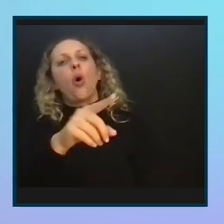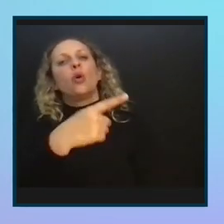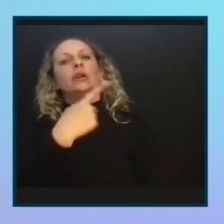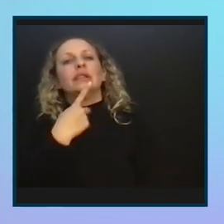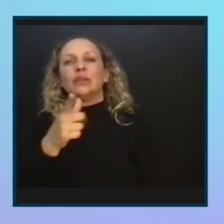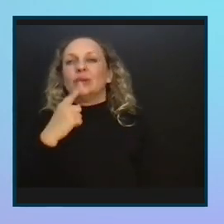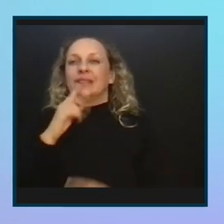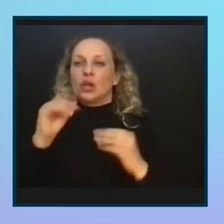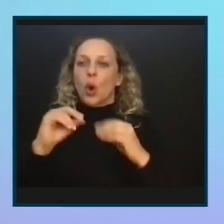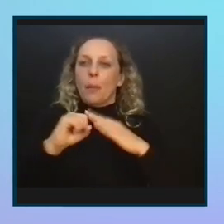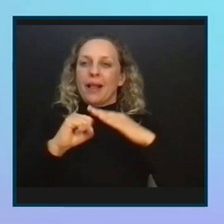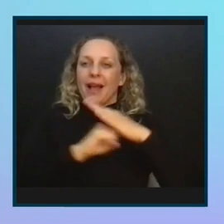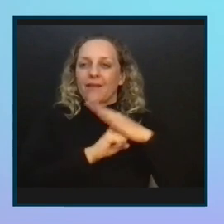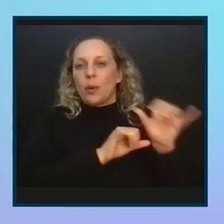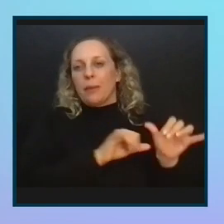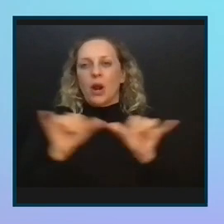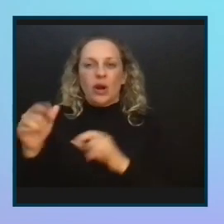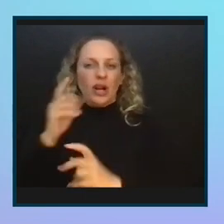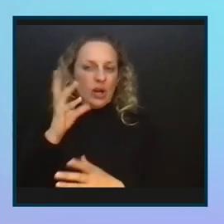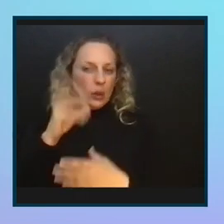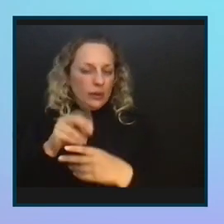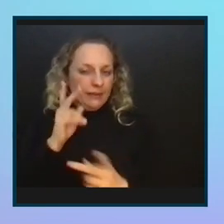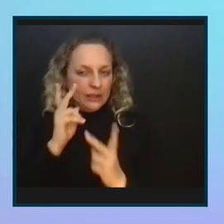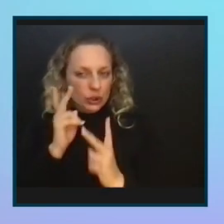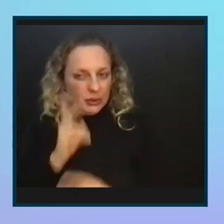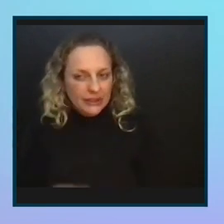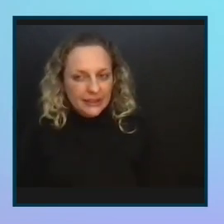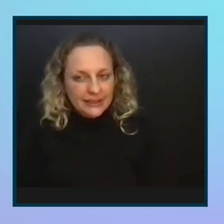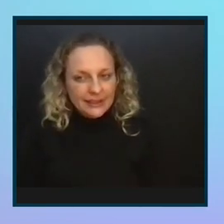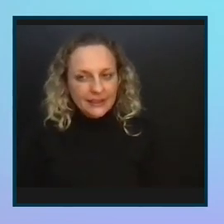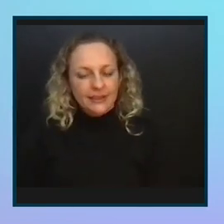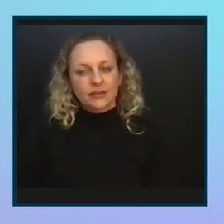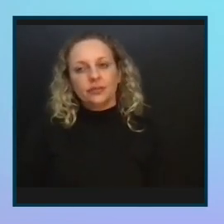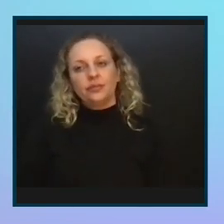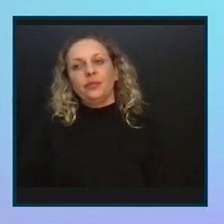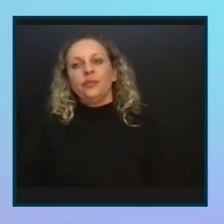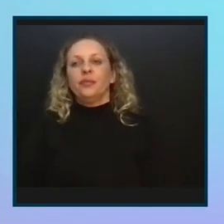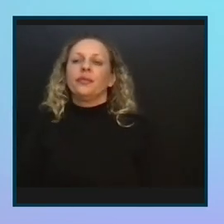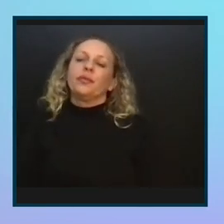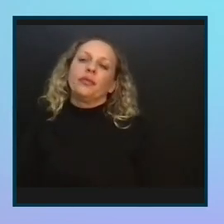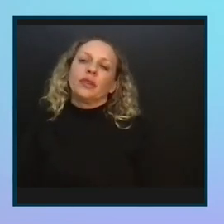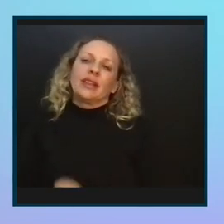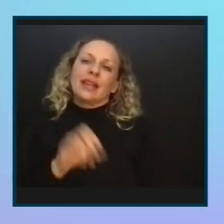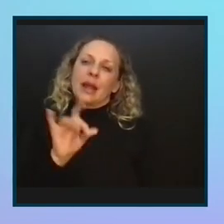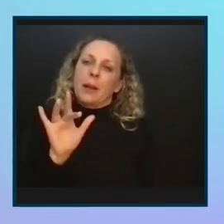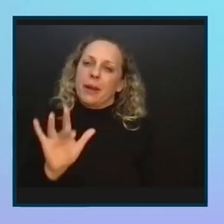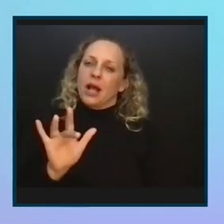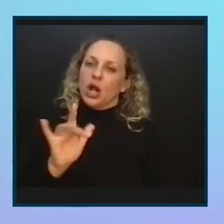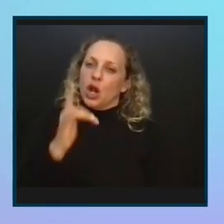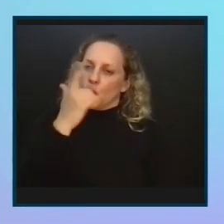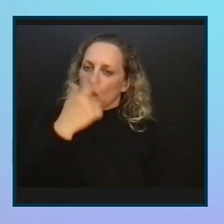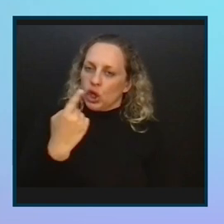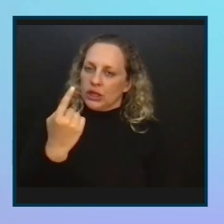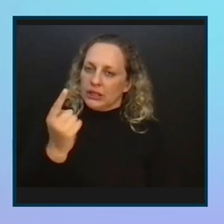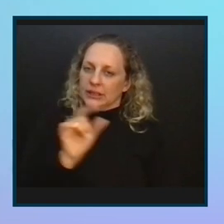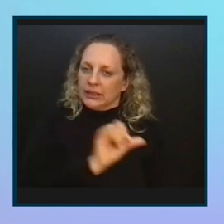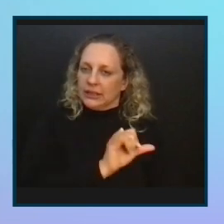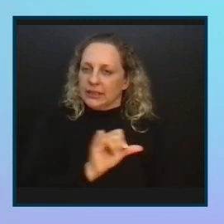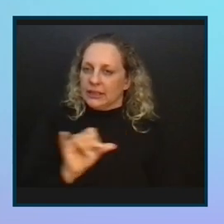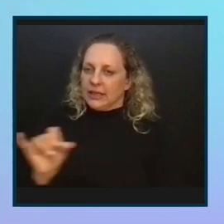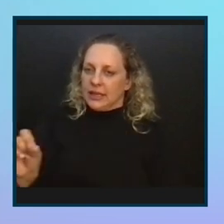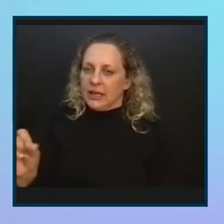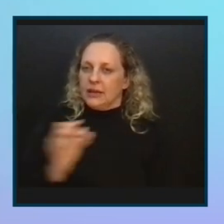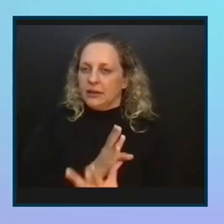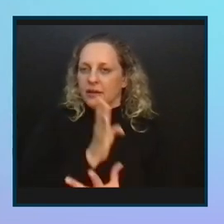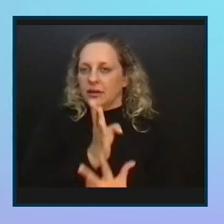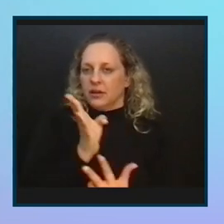platform parity, are you including visuals? Can a button Can a button look the same across platforms but